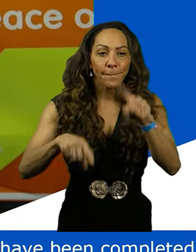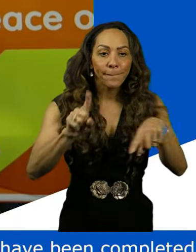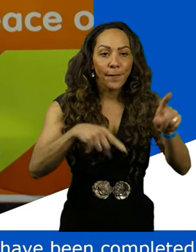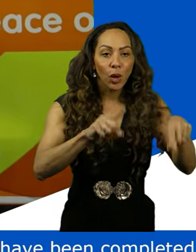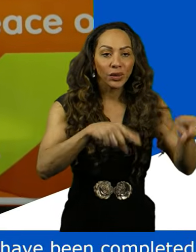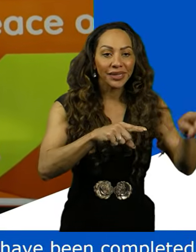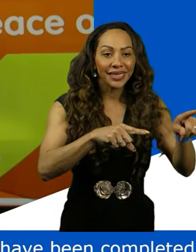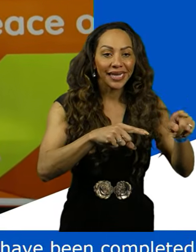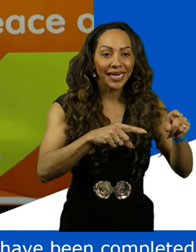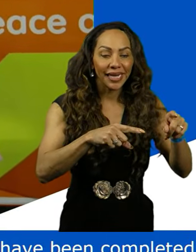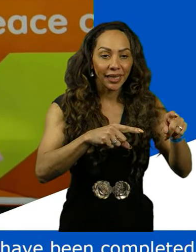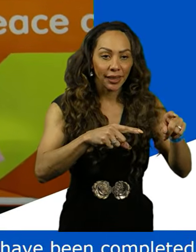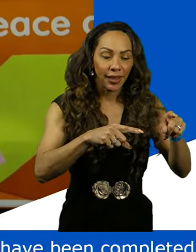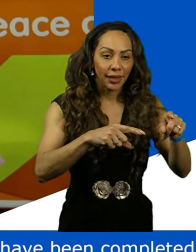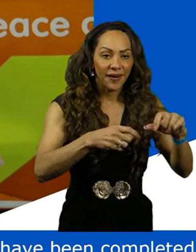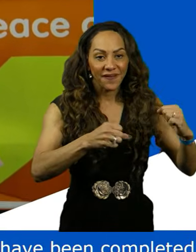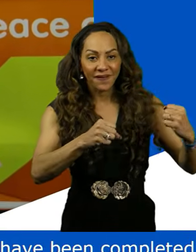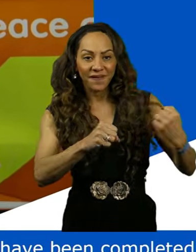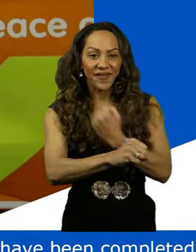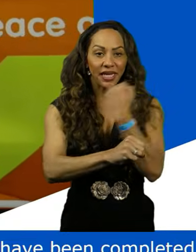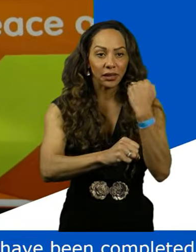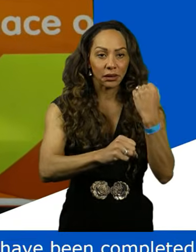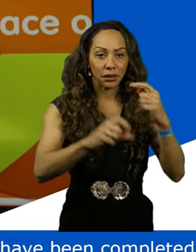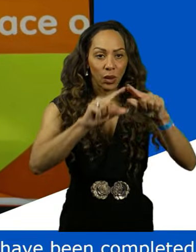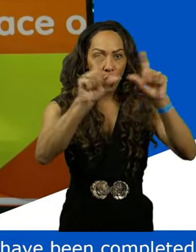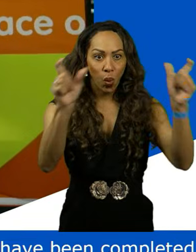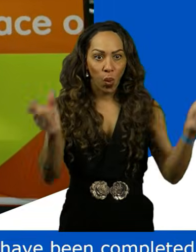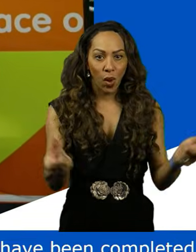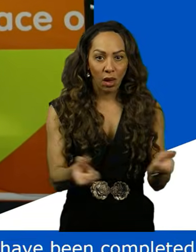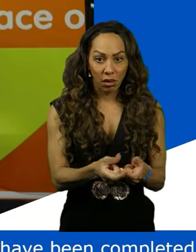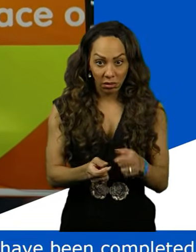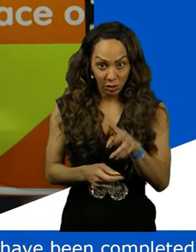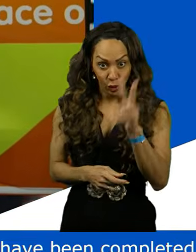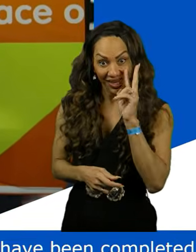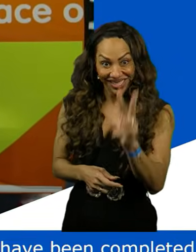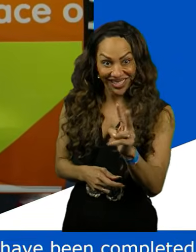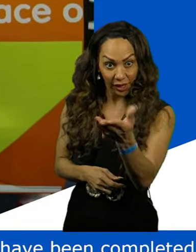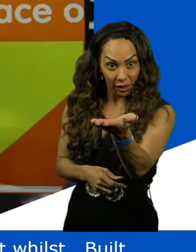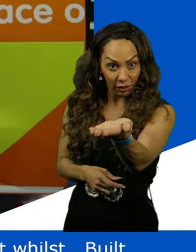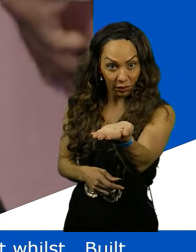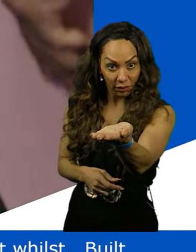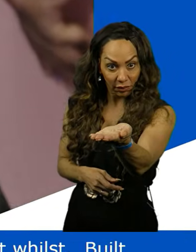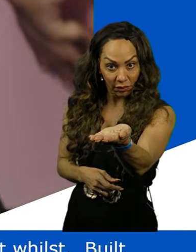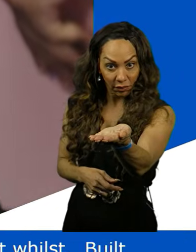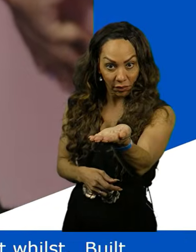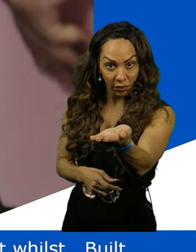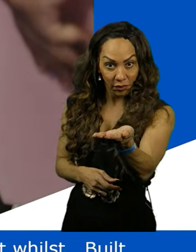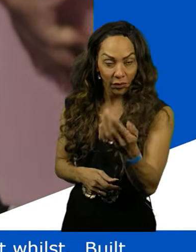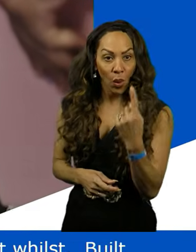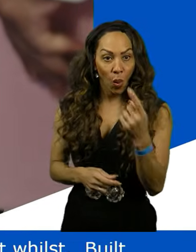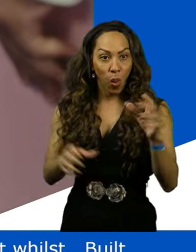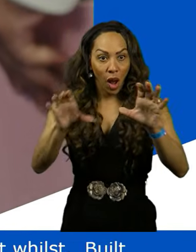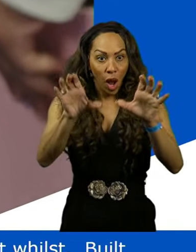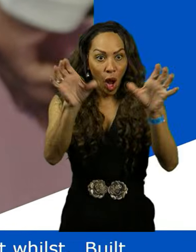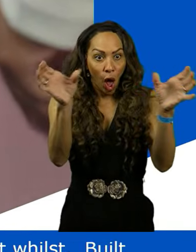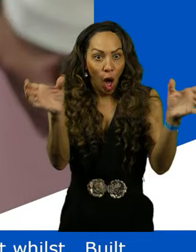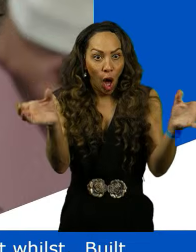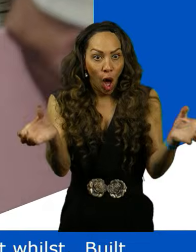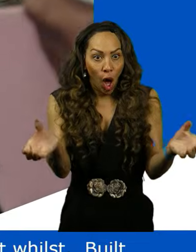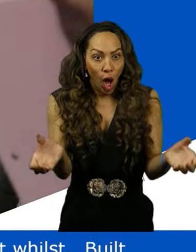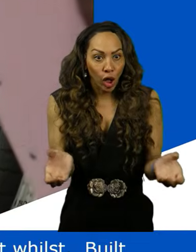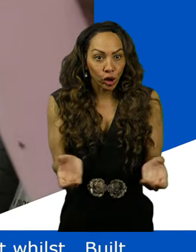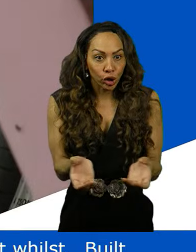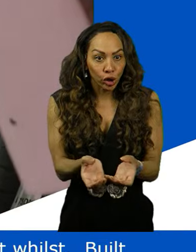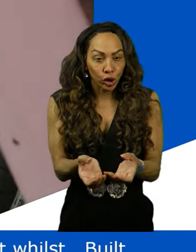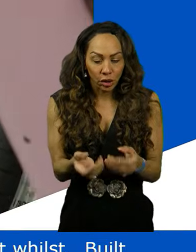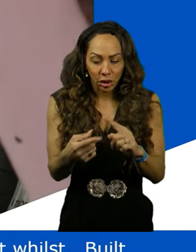built especially for RAC Patrols. I have two versions here. You'll notice one's larger than the other. Effectively,